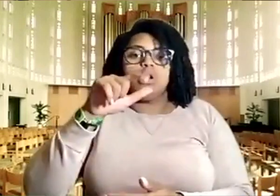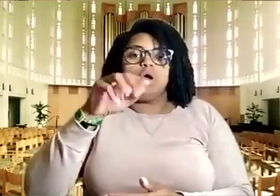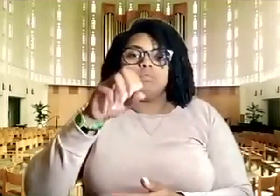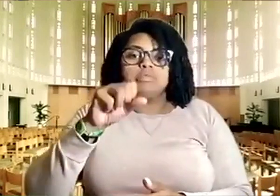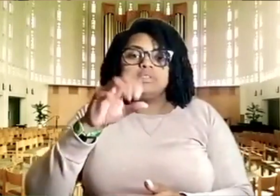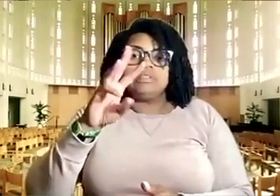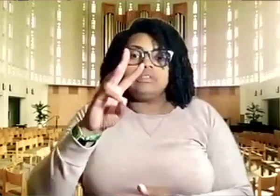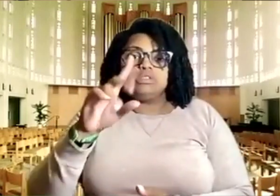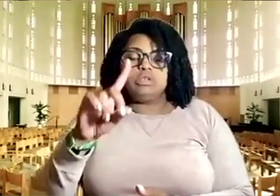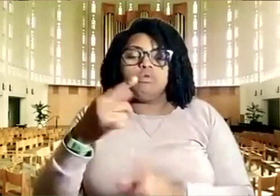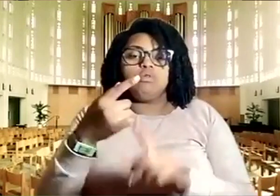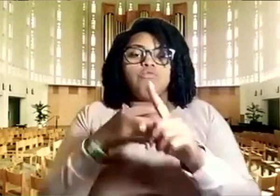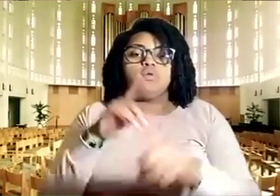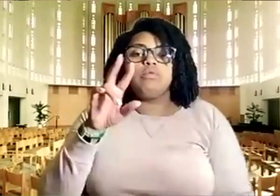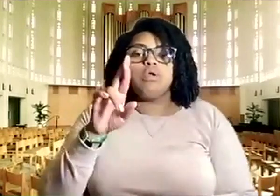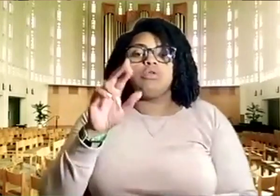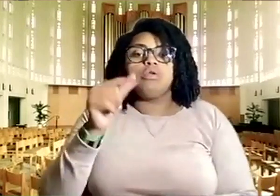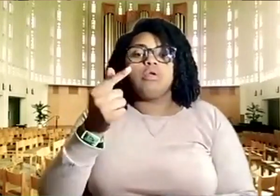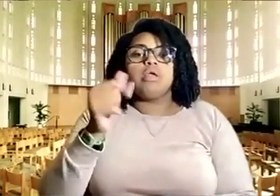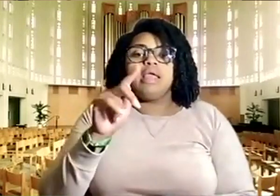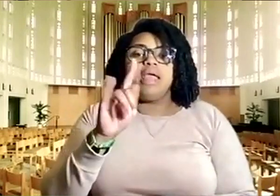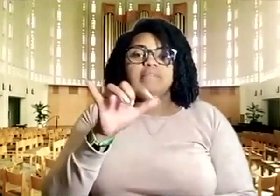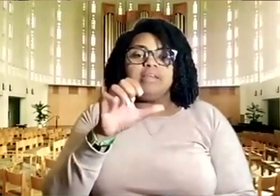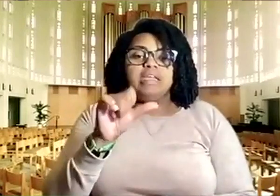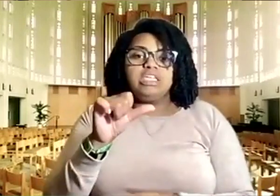If you'll join me.